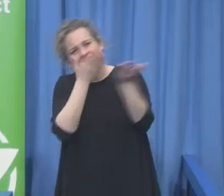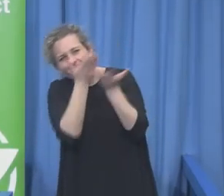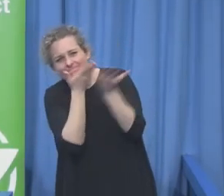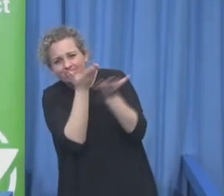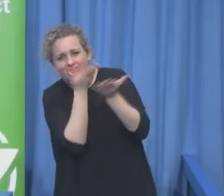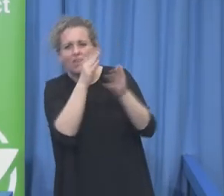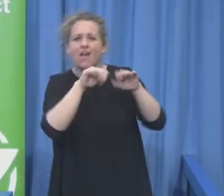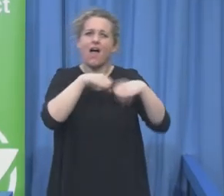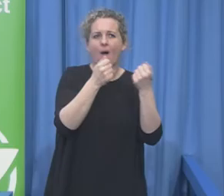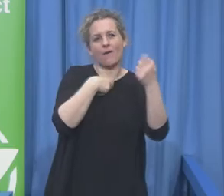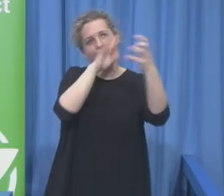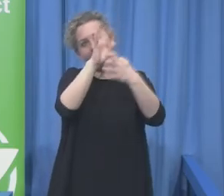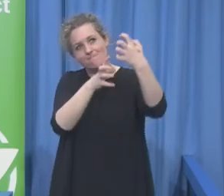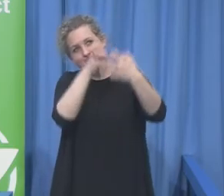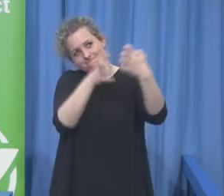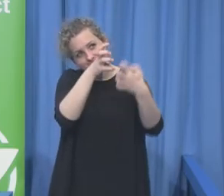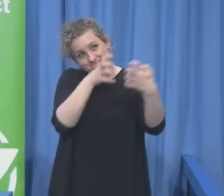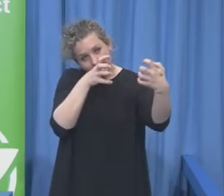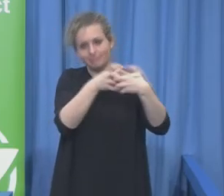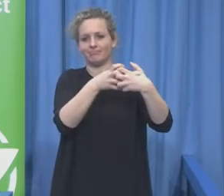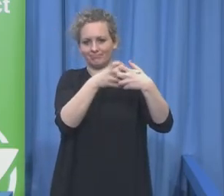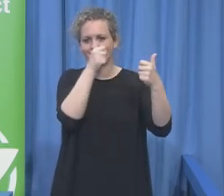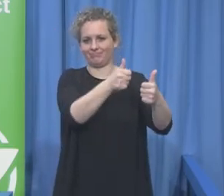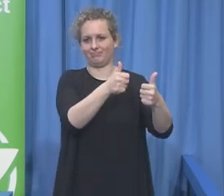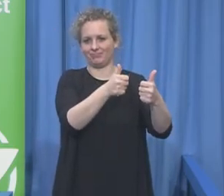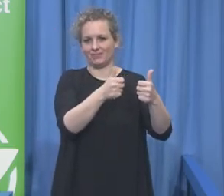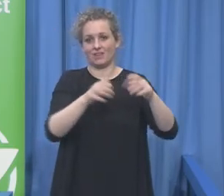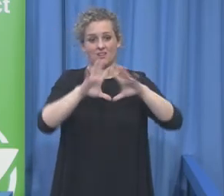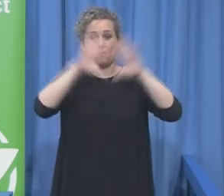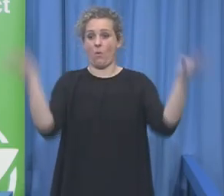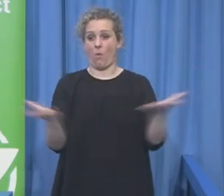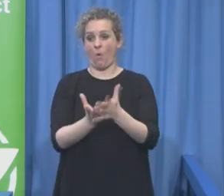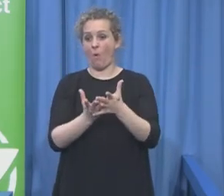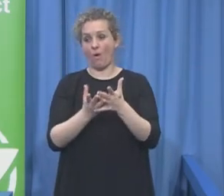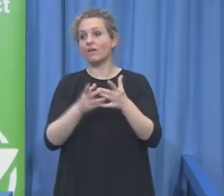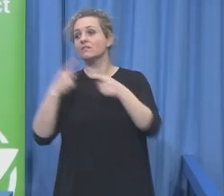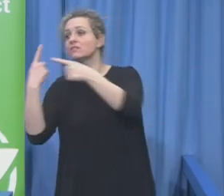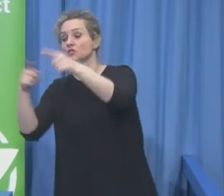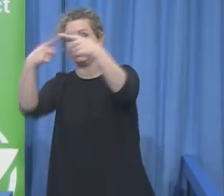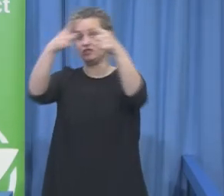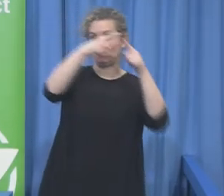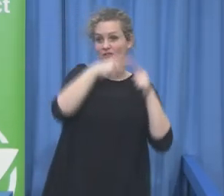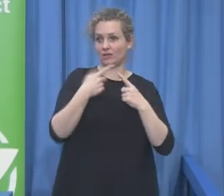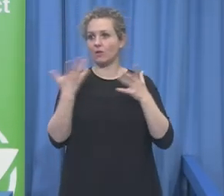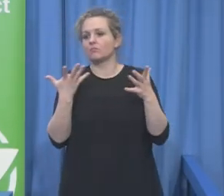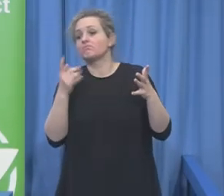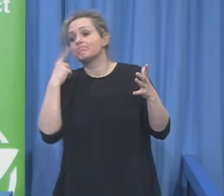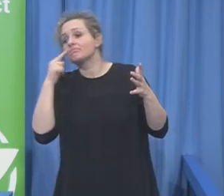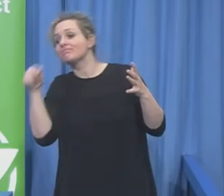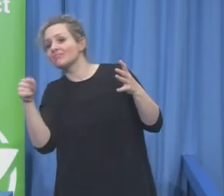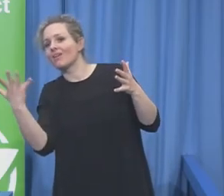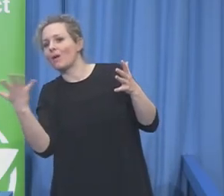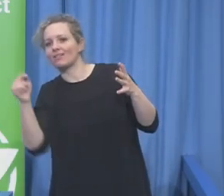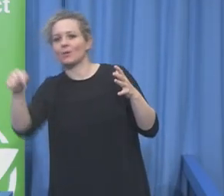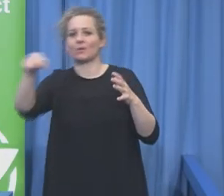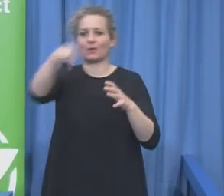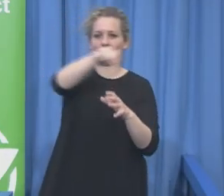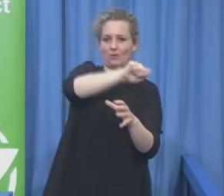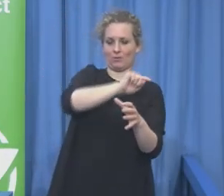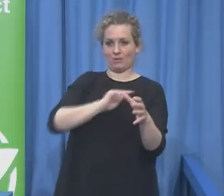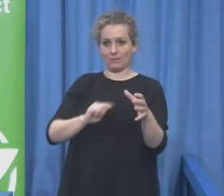3% reservation in the private sector for people with disabilities to have job. Whereas if you see in Indian context, it's only in the public sector we